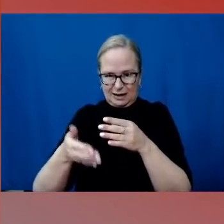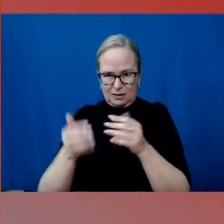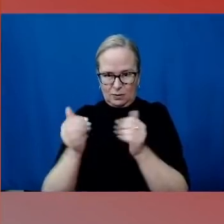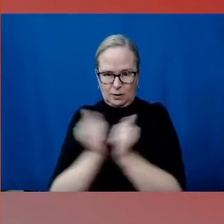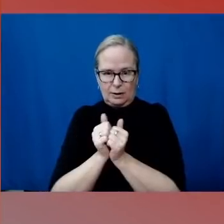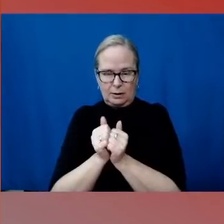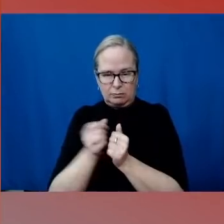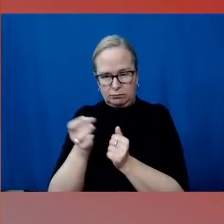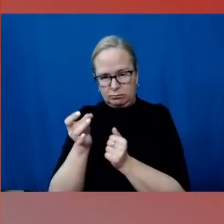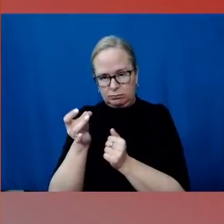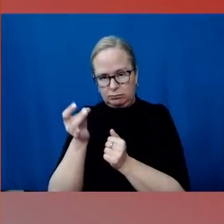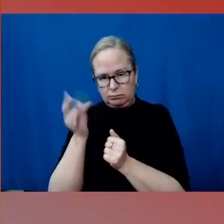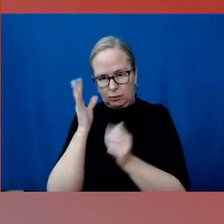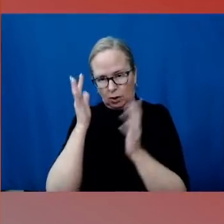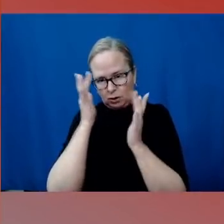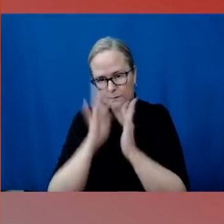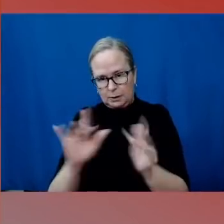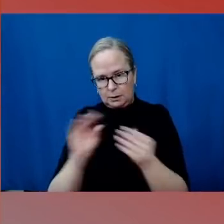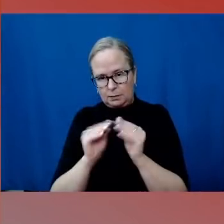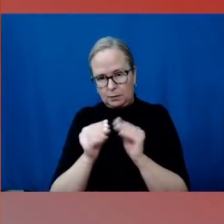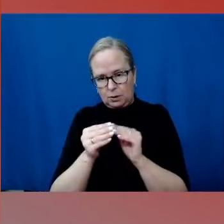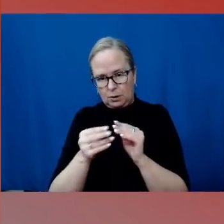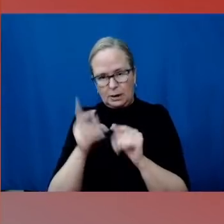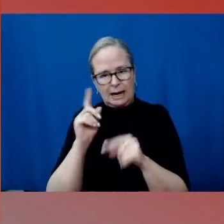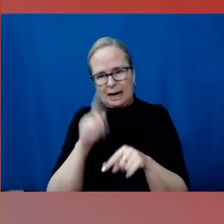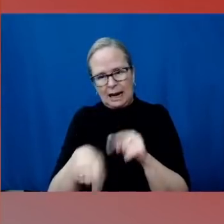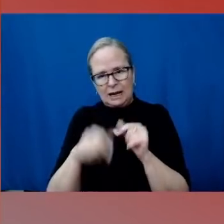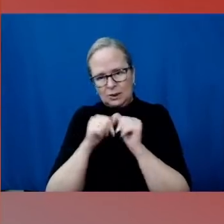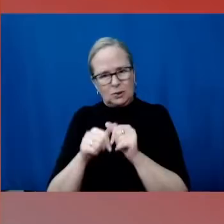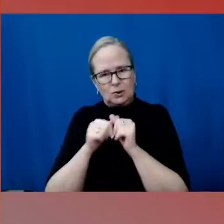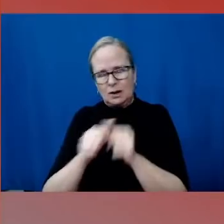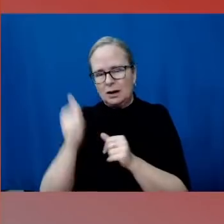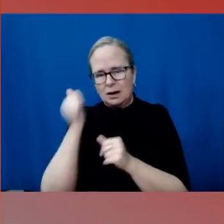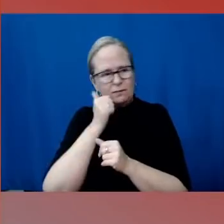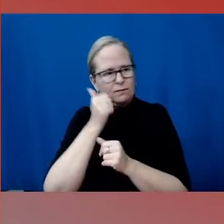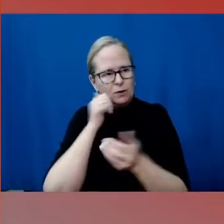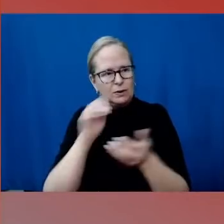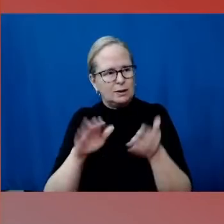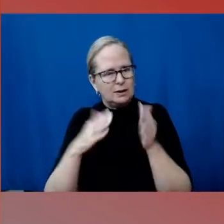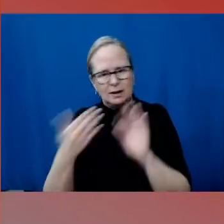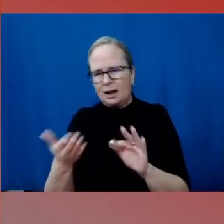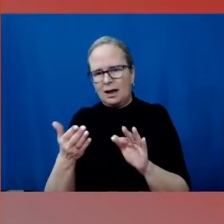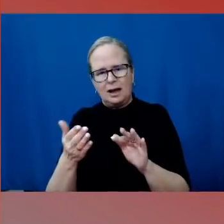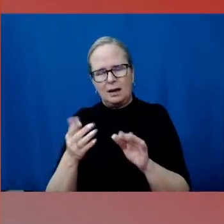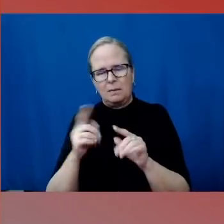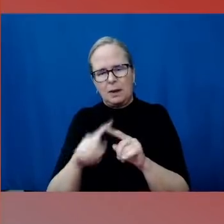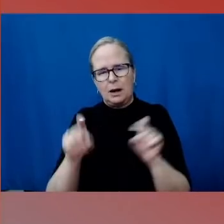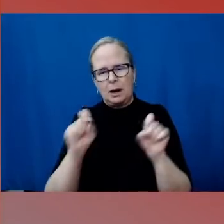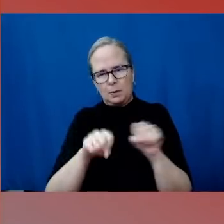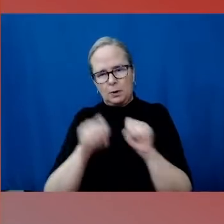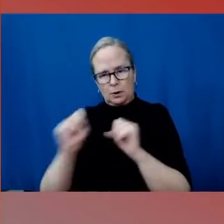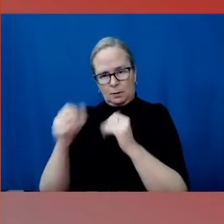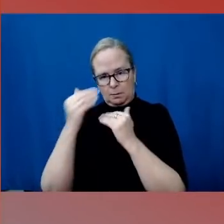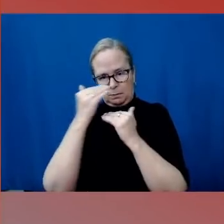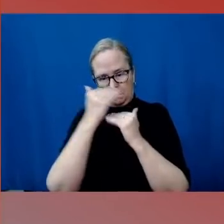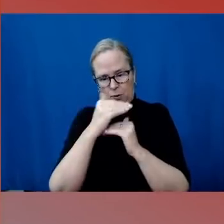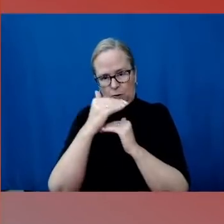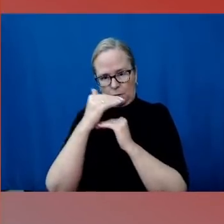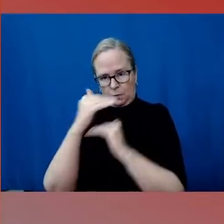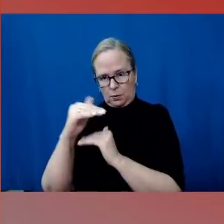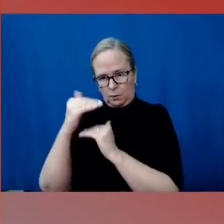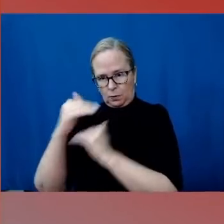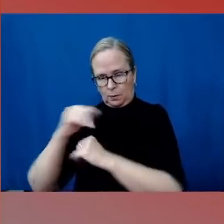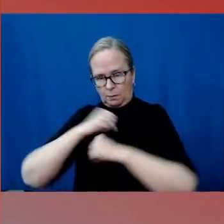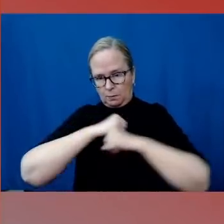with ridiculously high hospitalizations, an unsustainable amount of daily death, and the potential of some of those layers